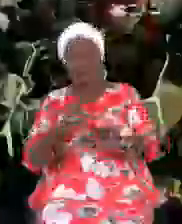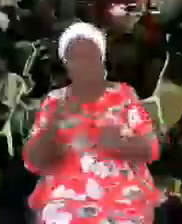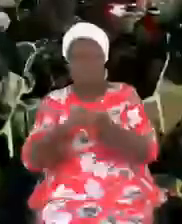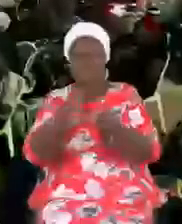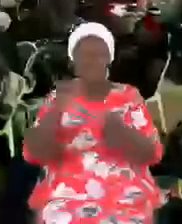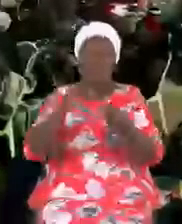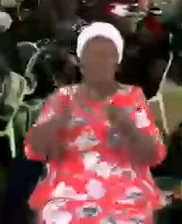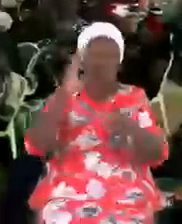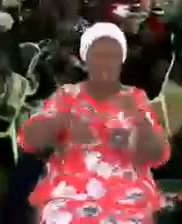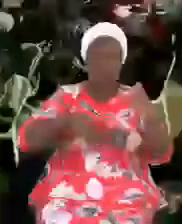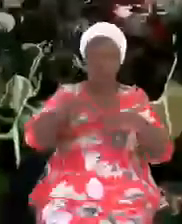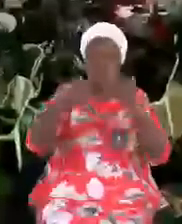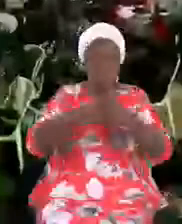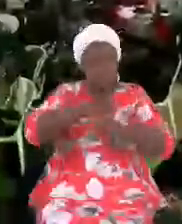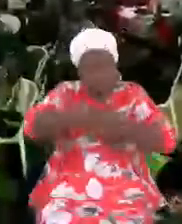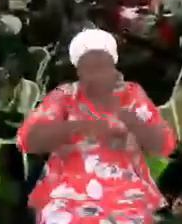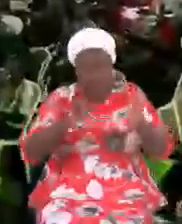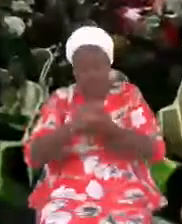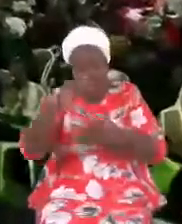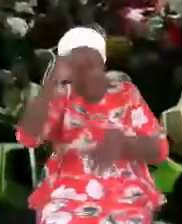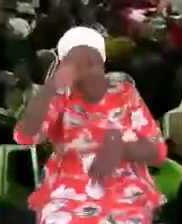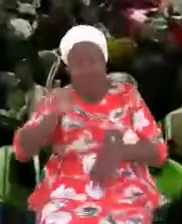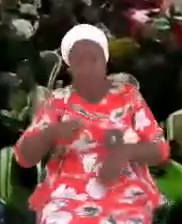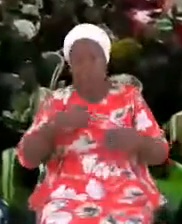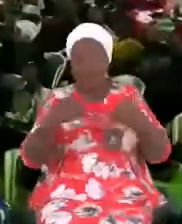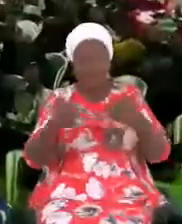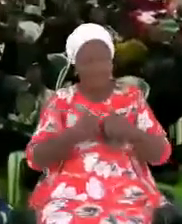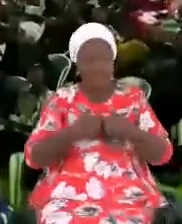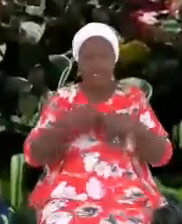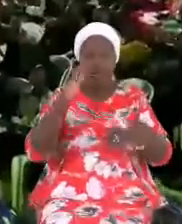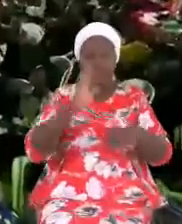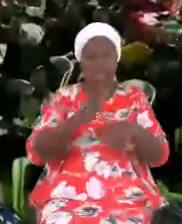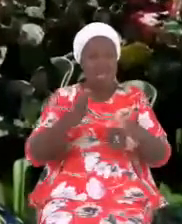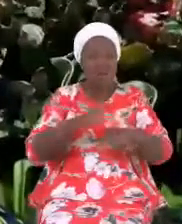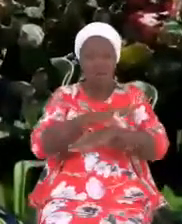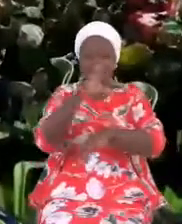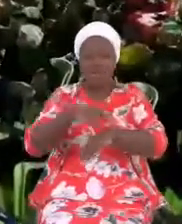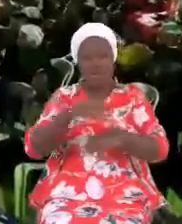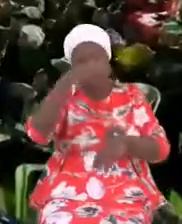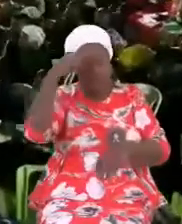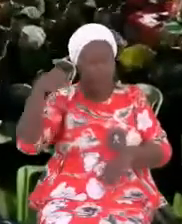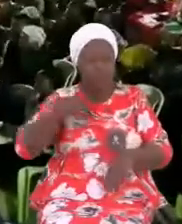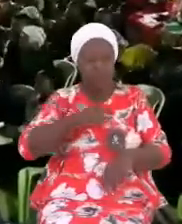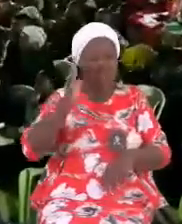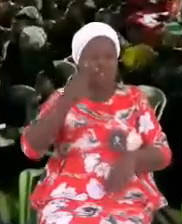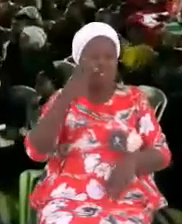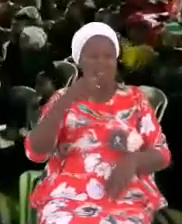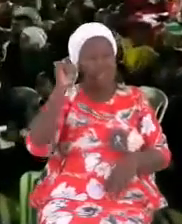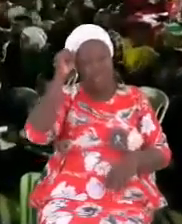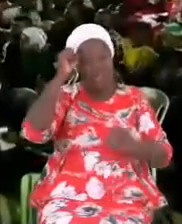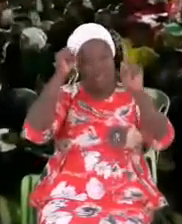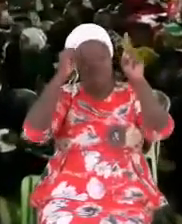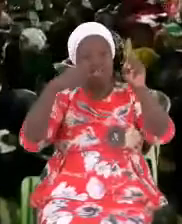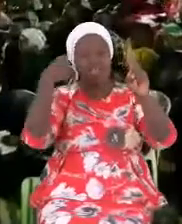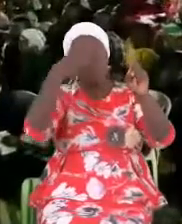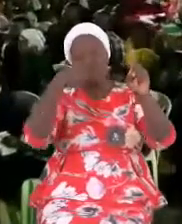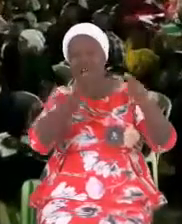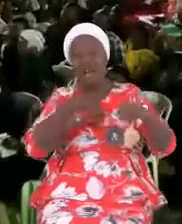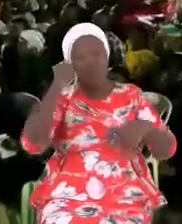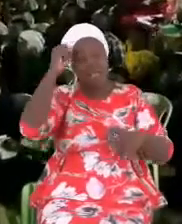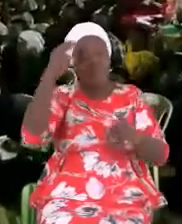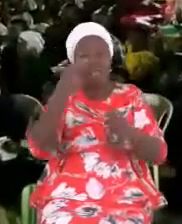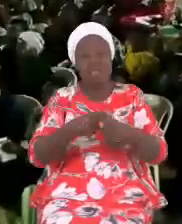man might have had on earth, because we shall see his face, and his name shall